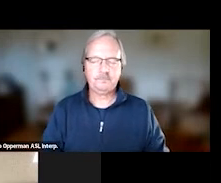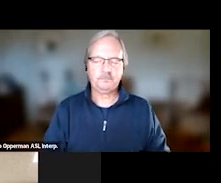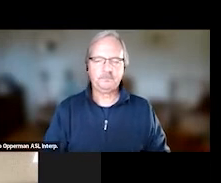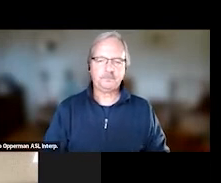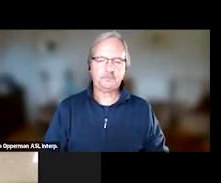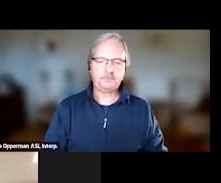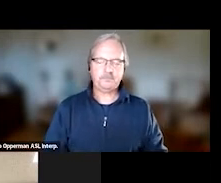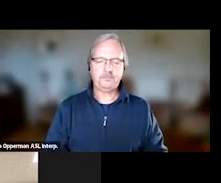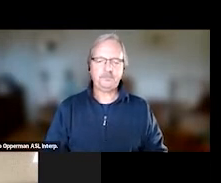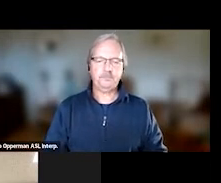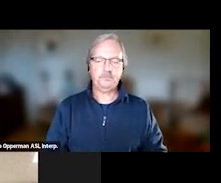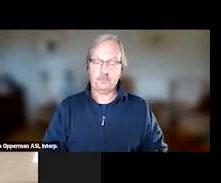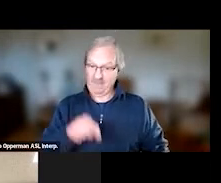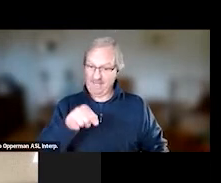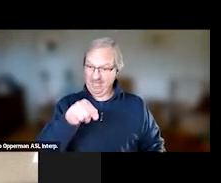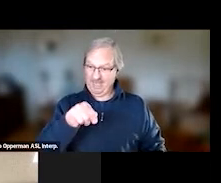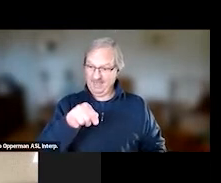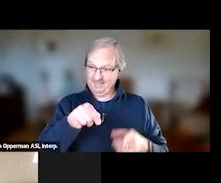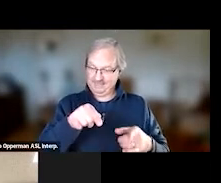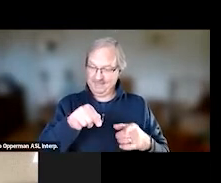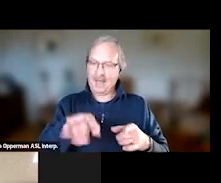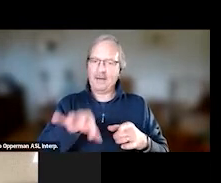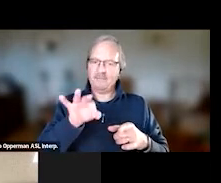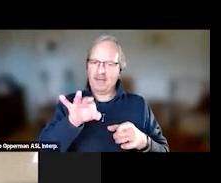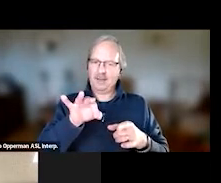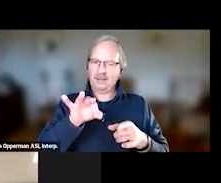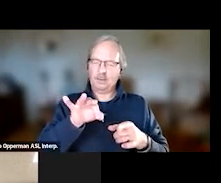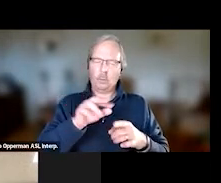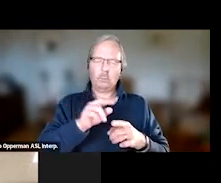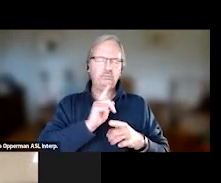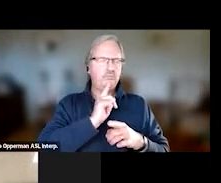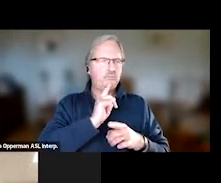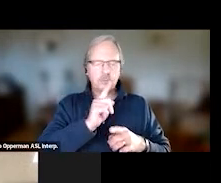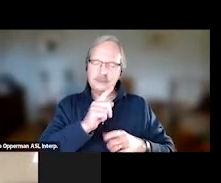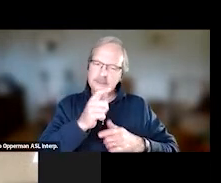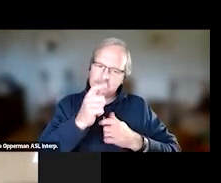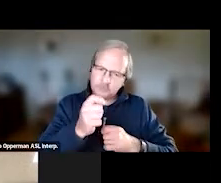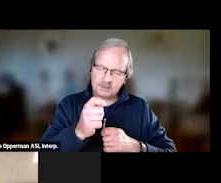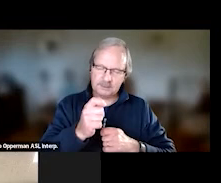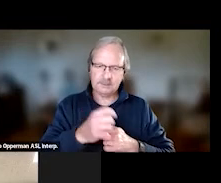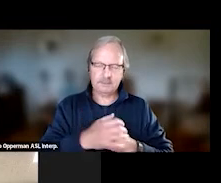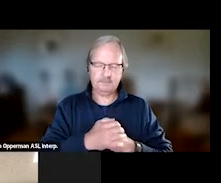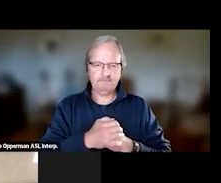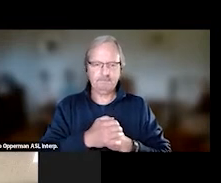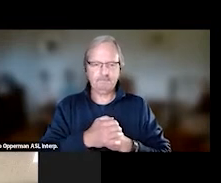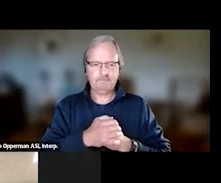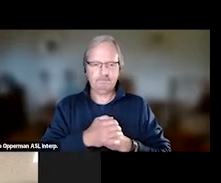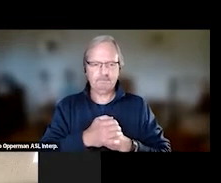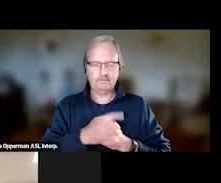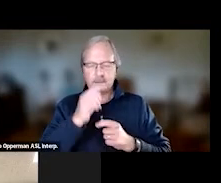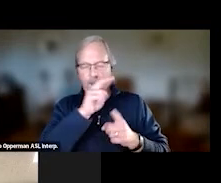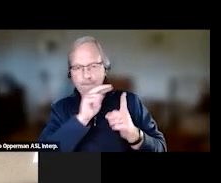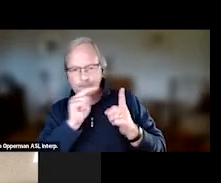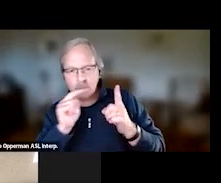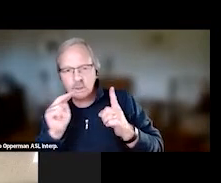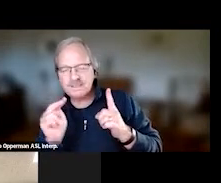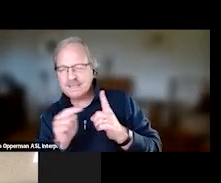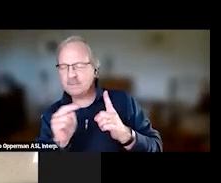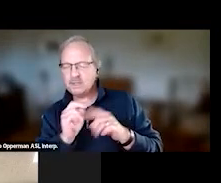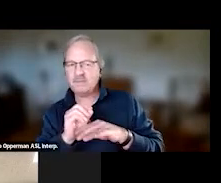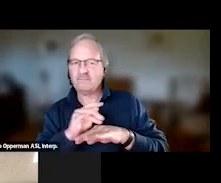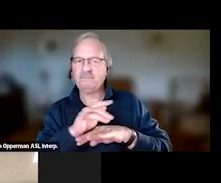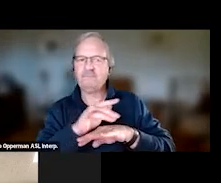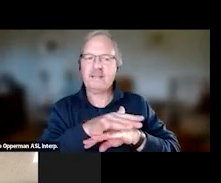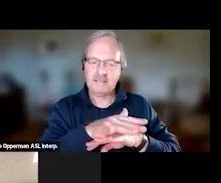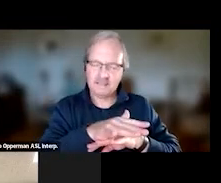This is the one that I found very interesting, because this is the perceptions of effectiveness for the